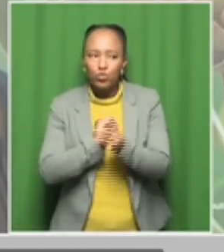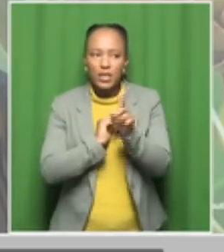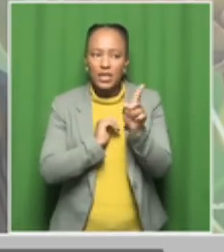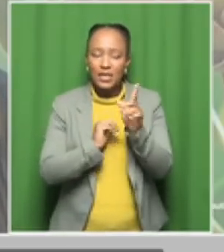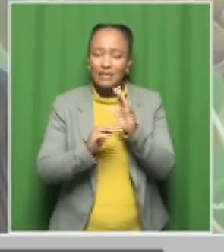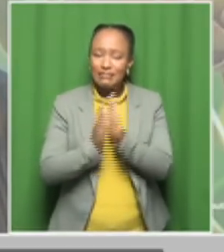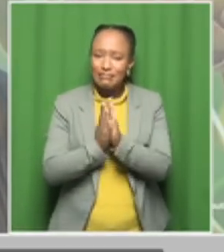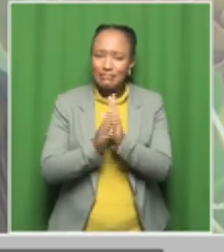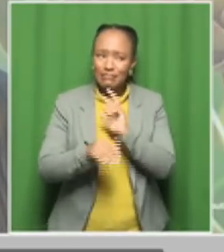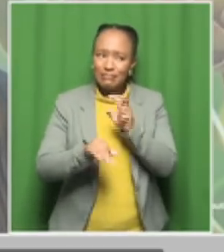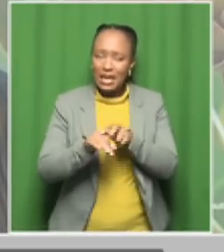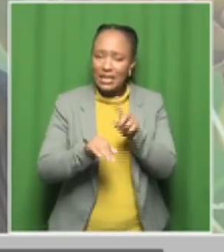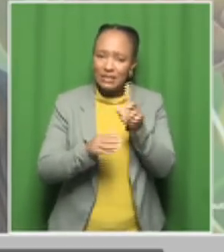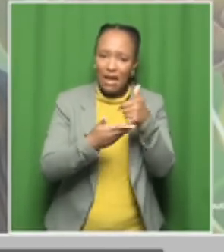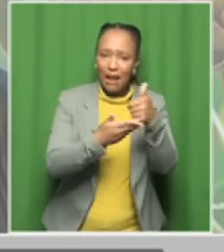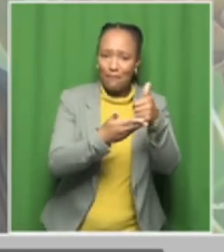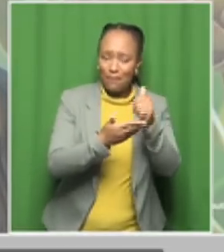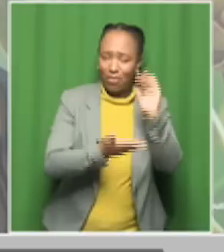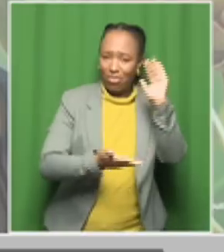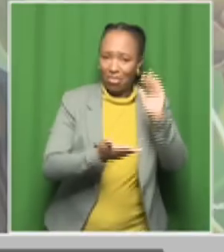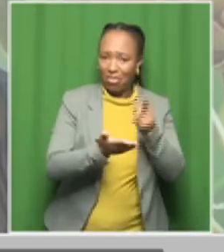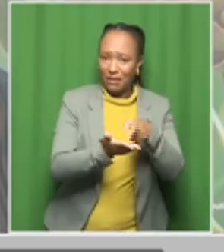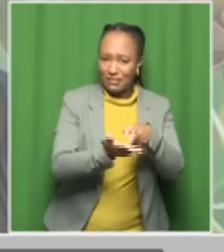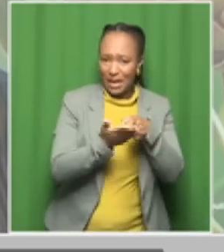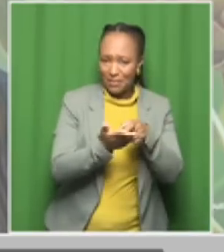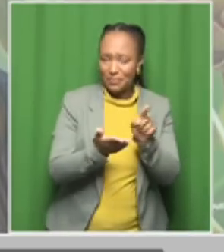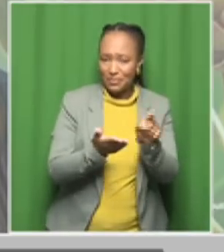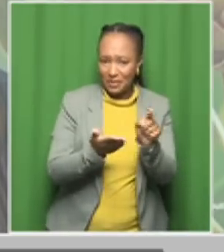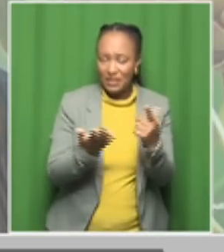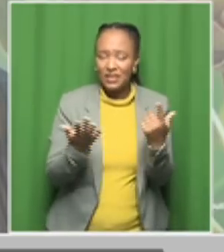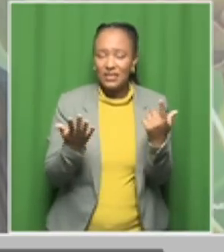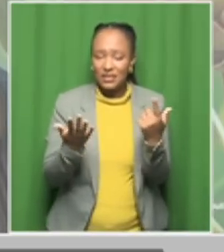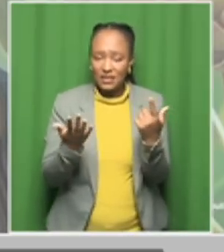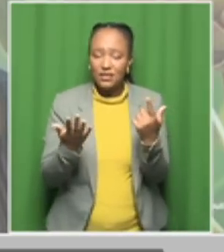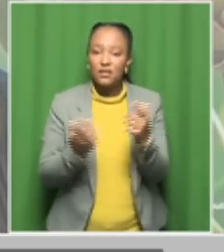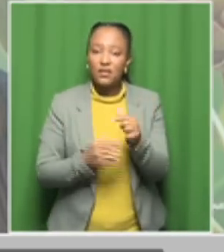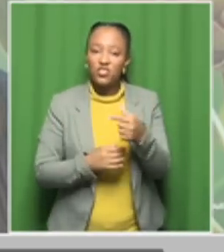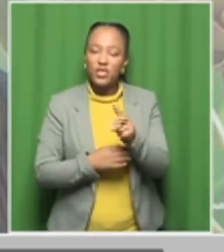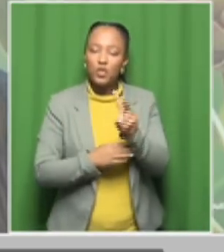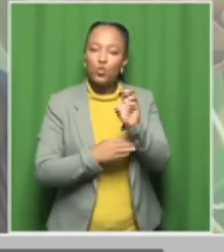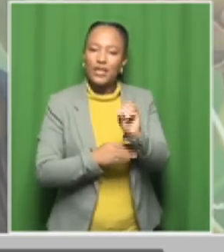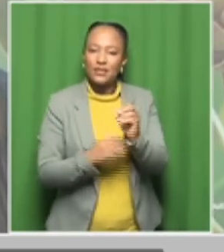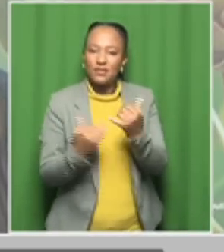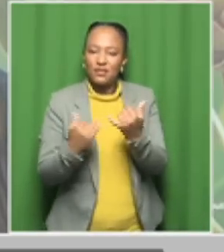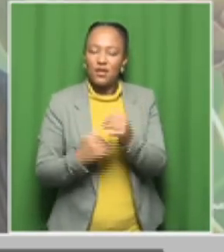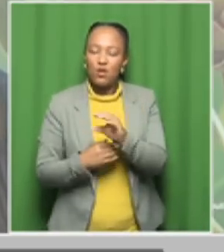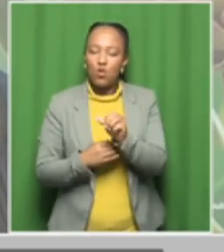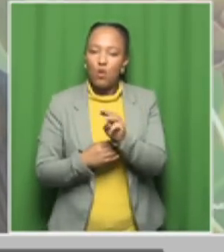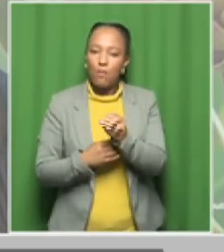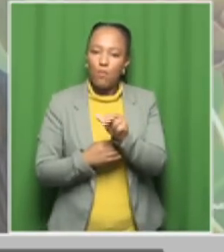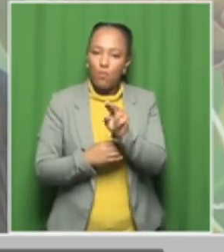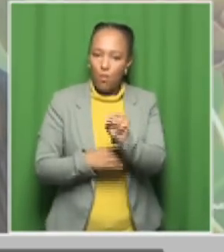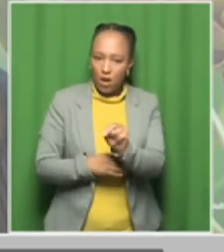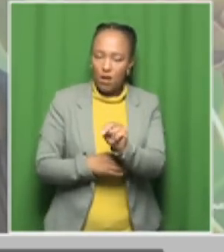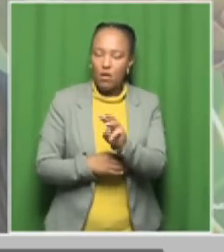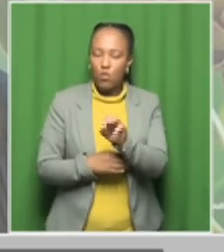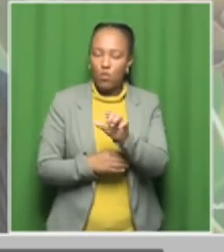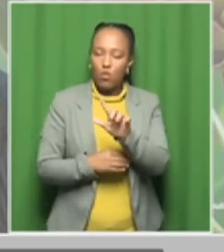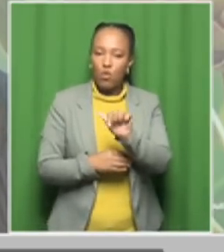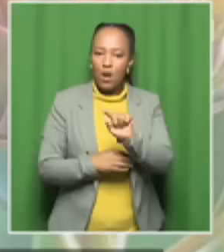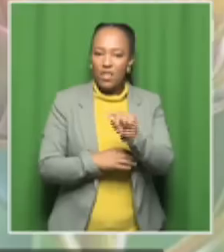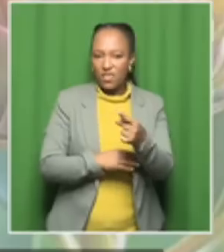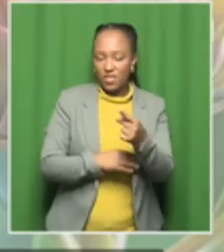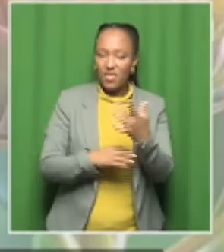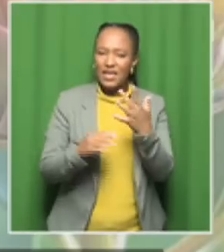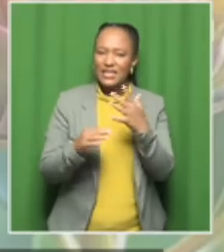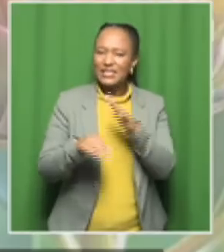relief. So far, for example, the common framework of the G20 is very difficult to access, very complex, and it takes a long